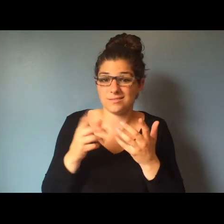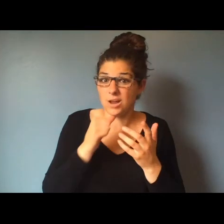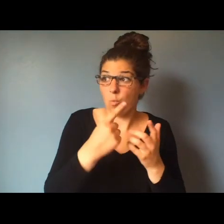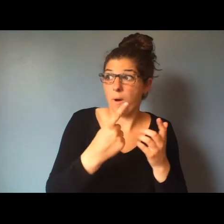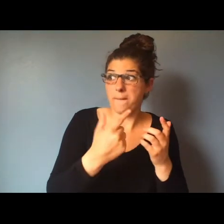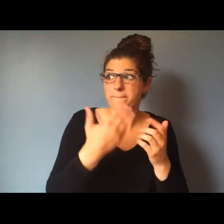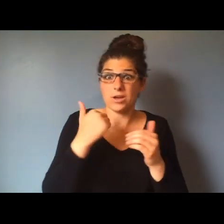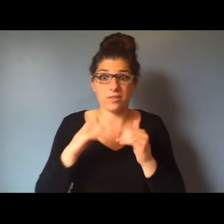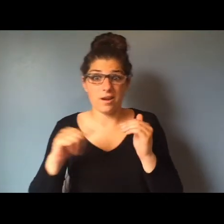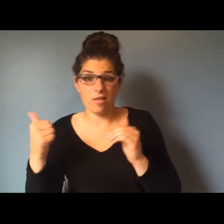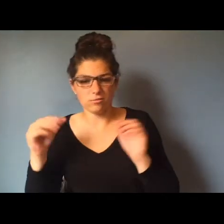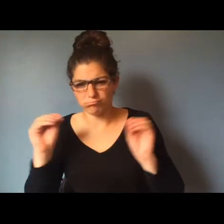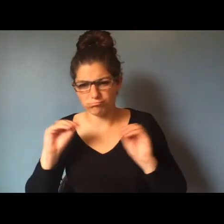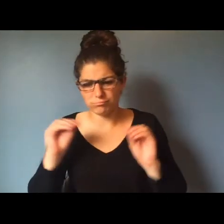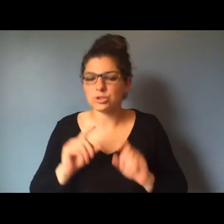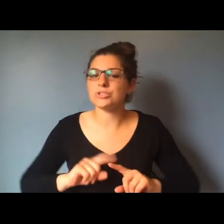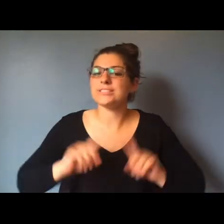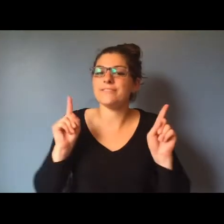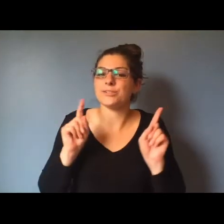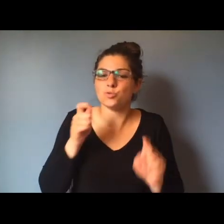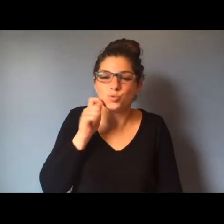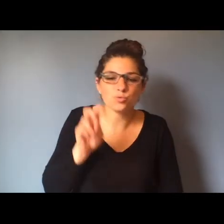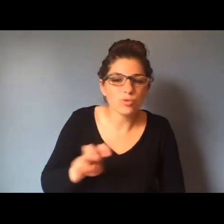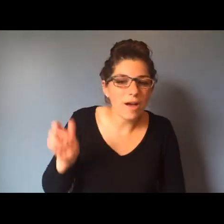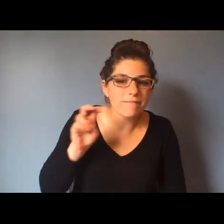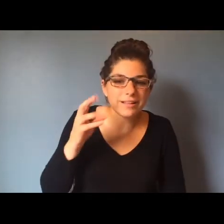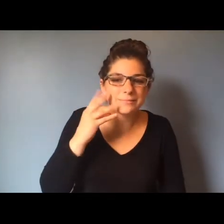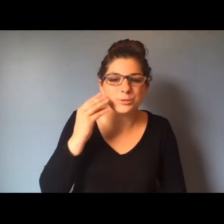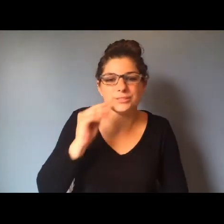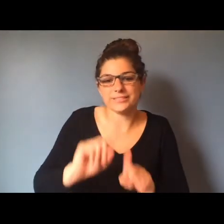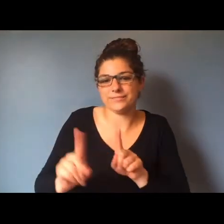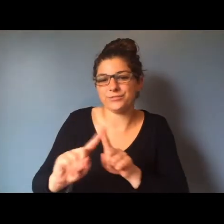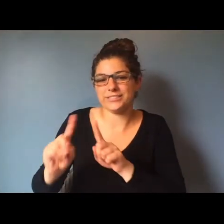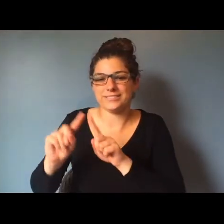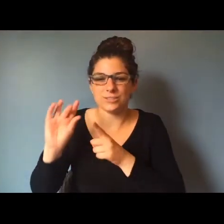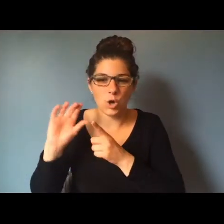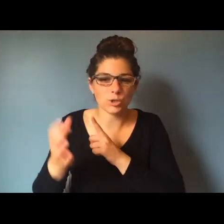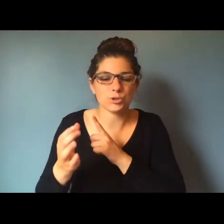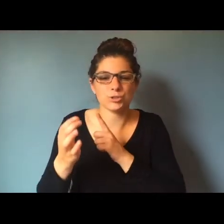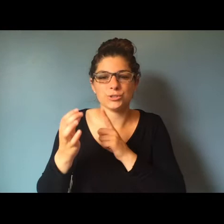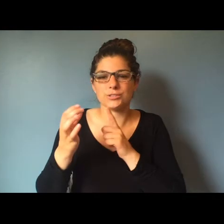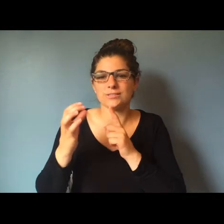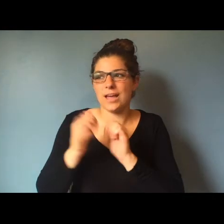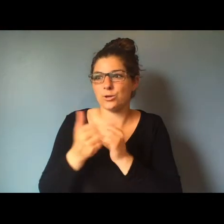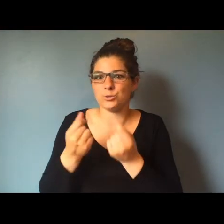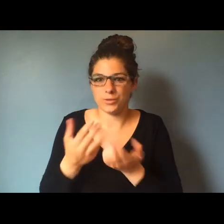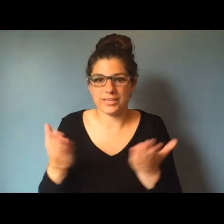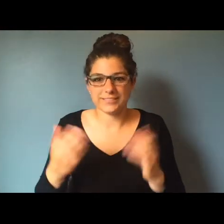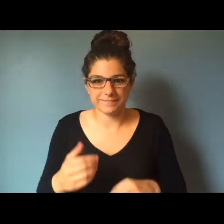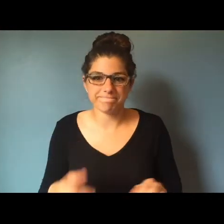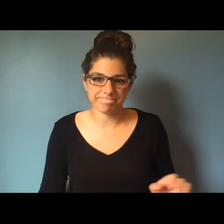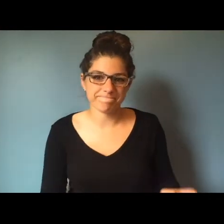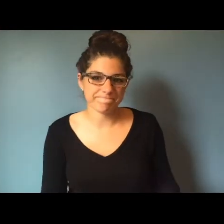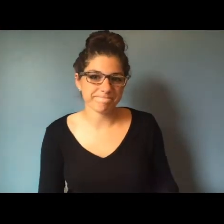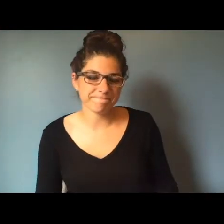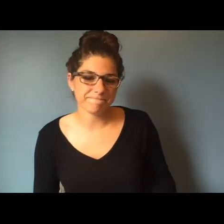just different, And so it's cool to travel to experience those different cultures and those different ways of doing things.